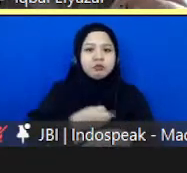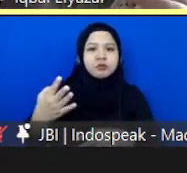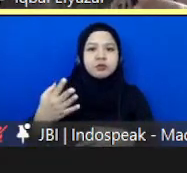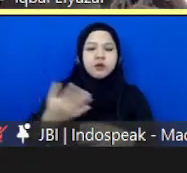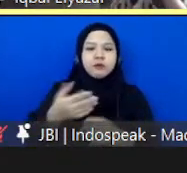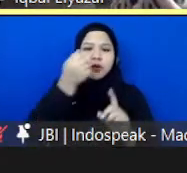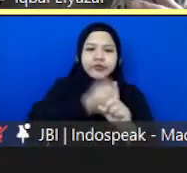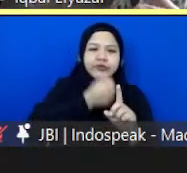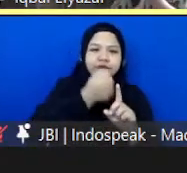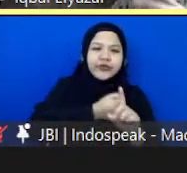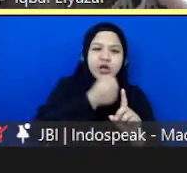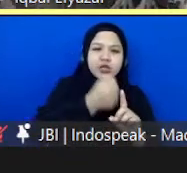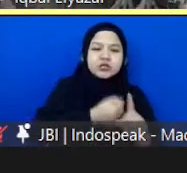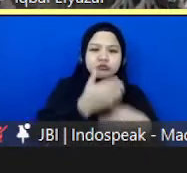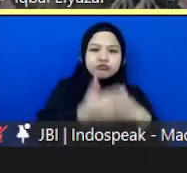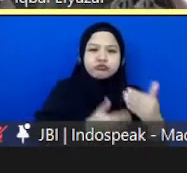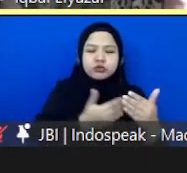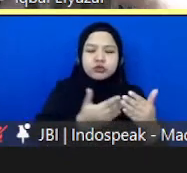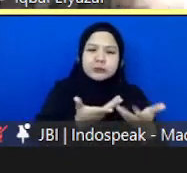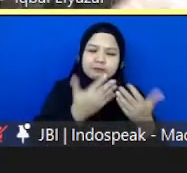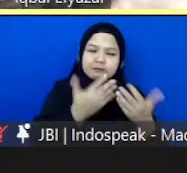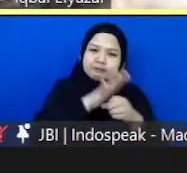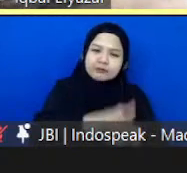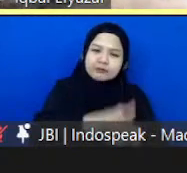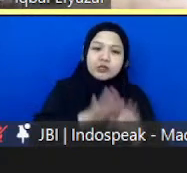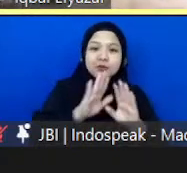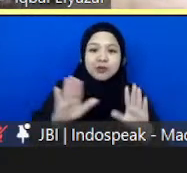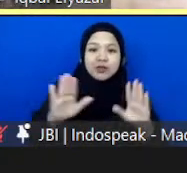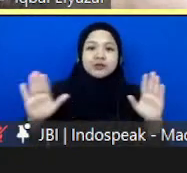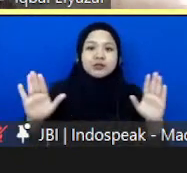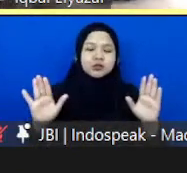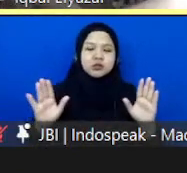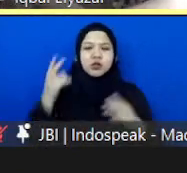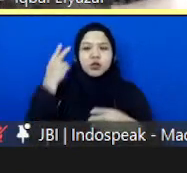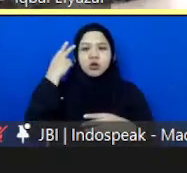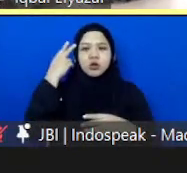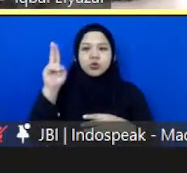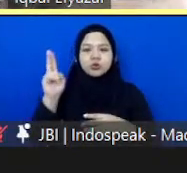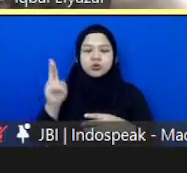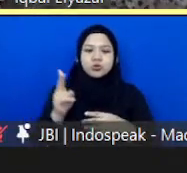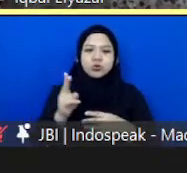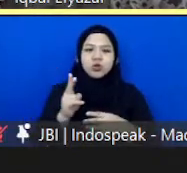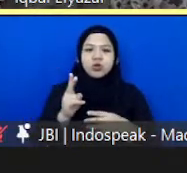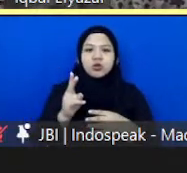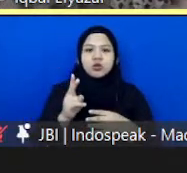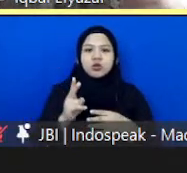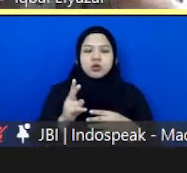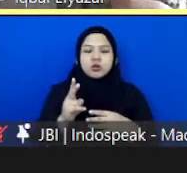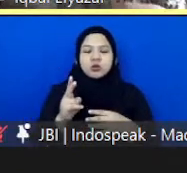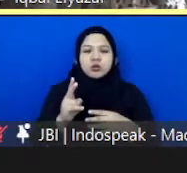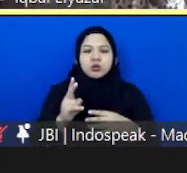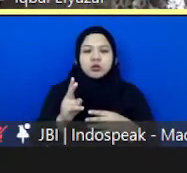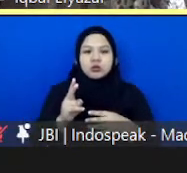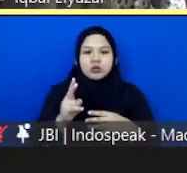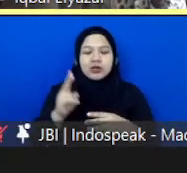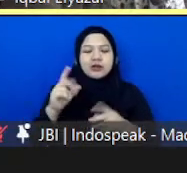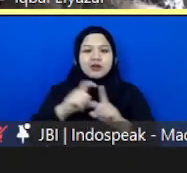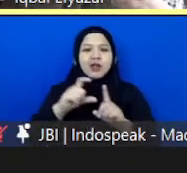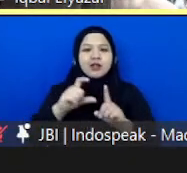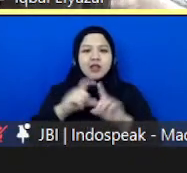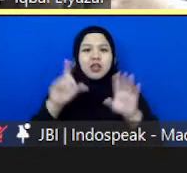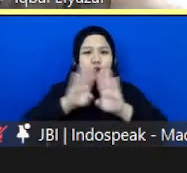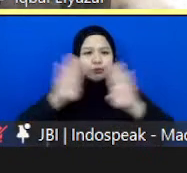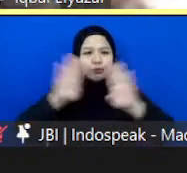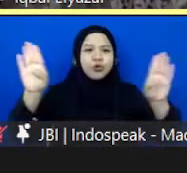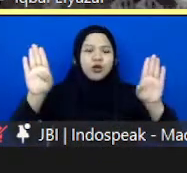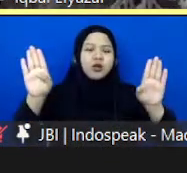advocacy, after several pressure in the media to pursue the government to open the testing data. I think Irma from Lapor COVID